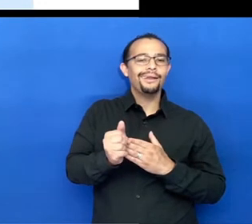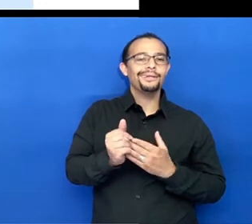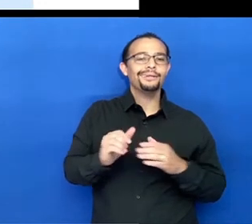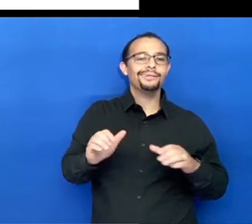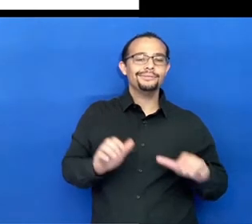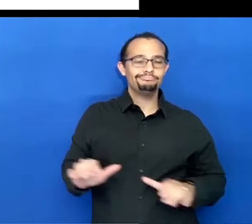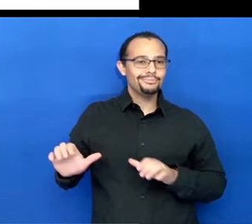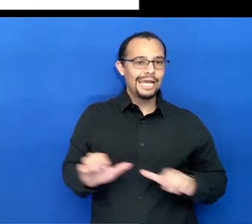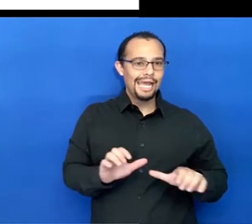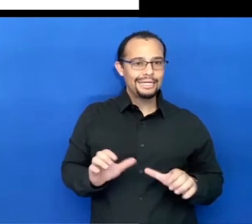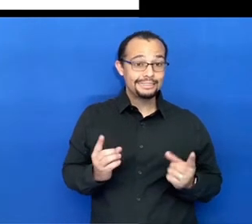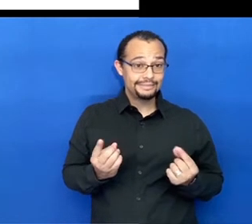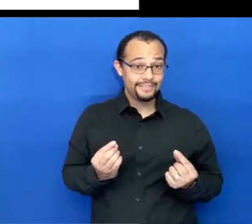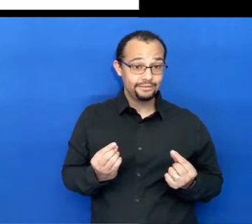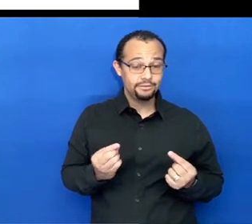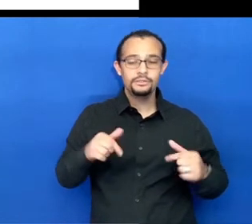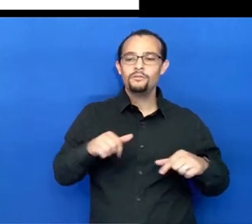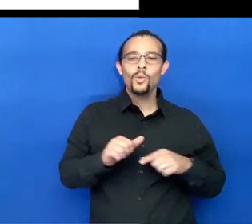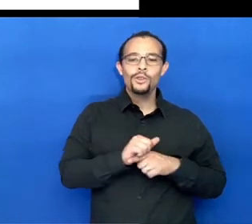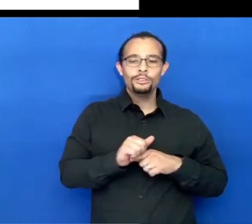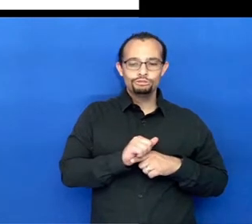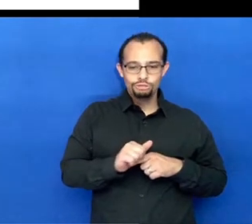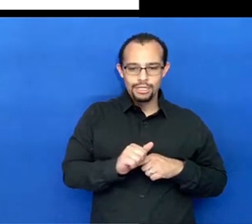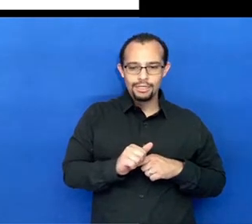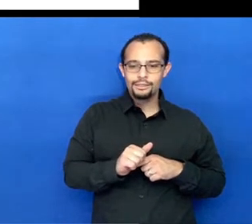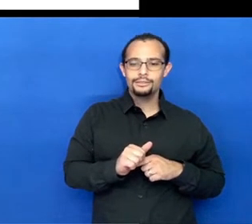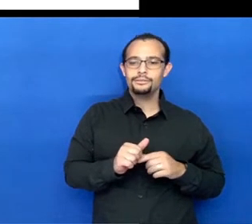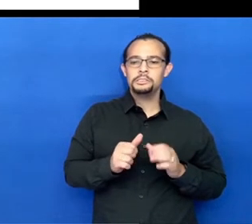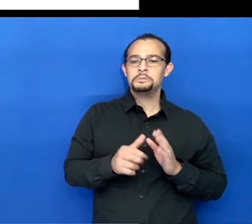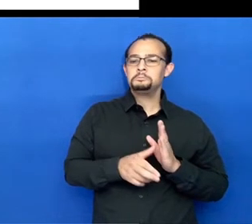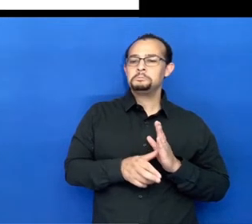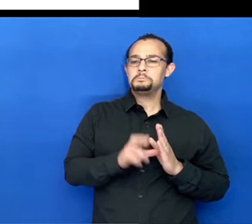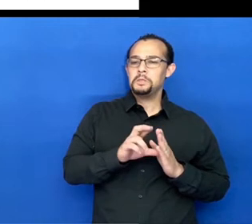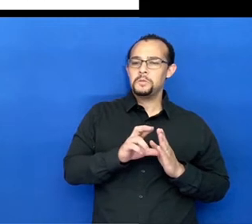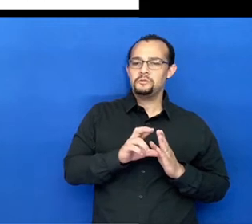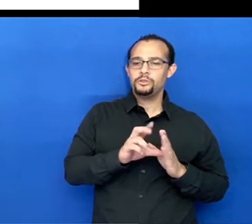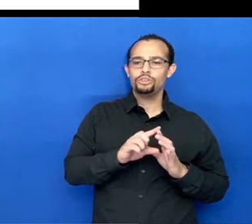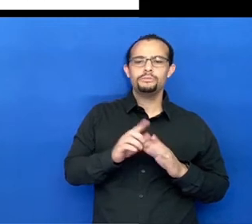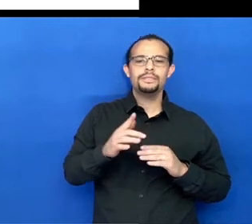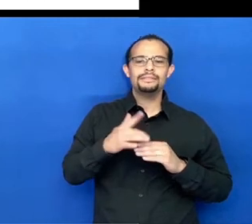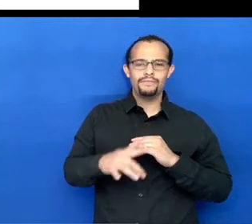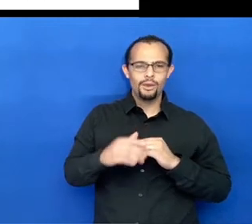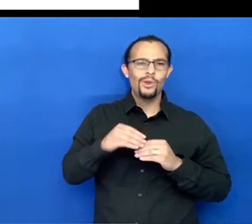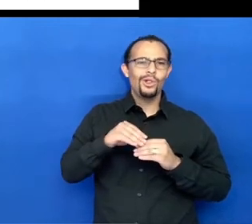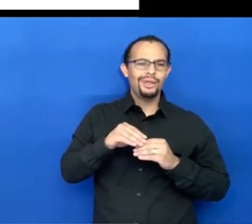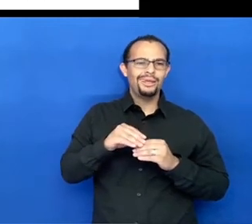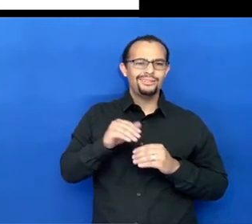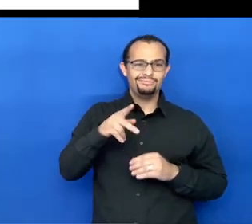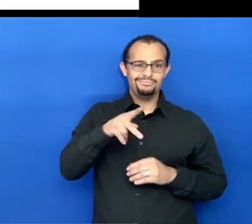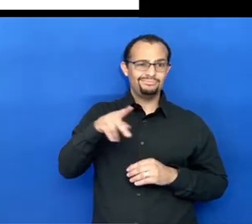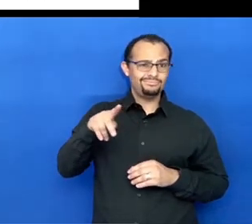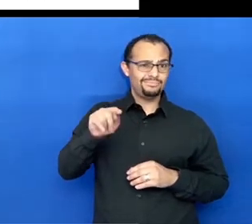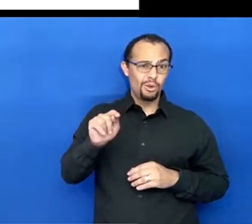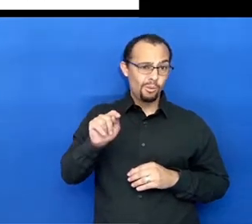Also, as promised, here is a guided relaxation exercise. For the purpose of this training, I won't review this, but this